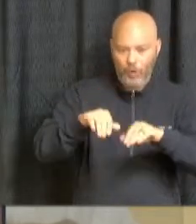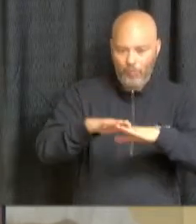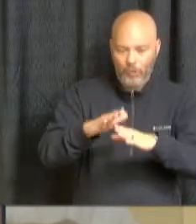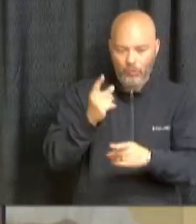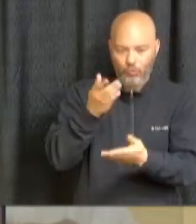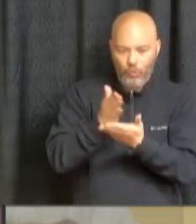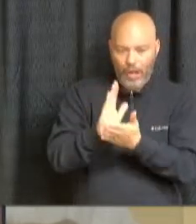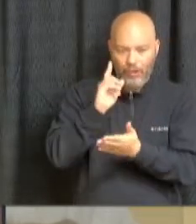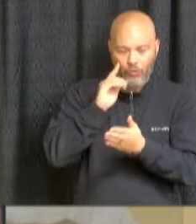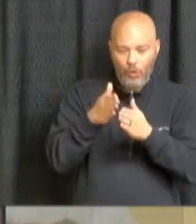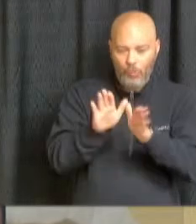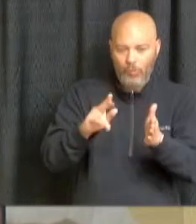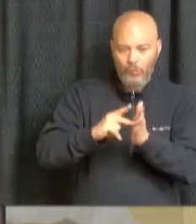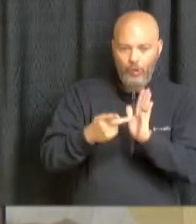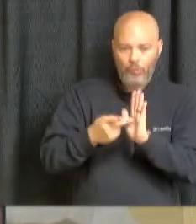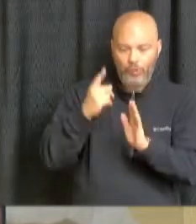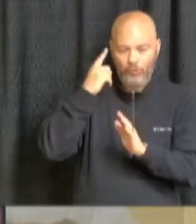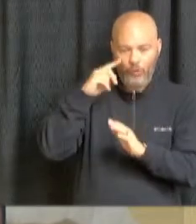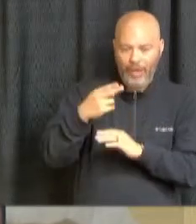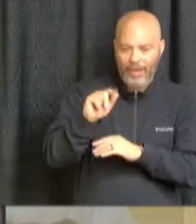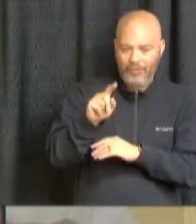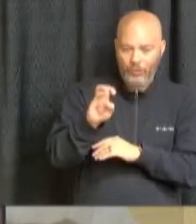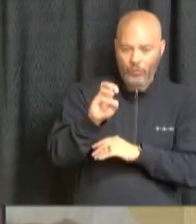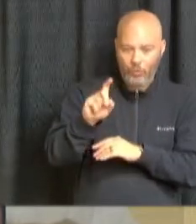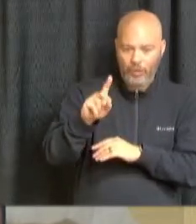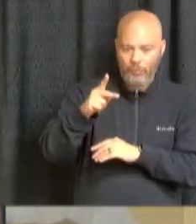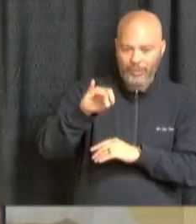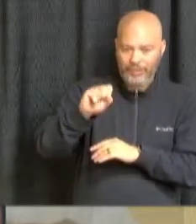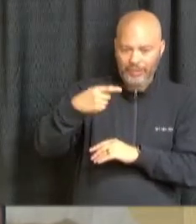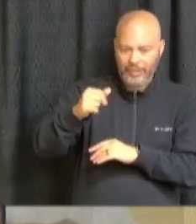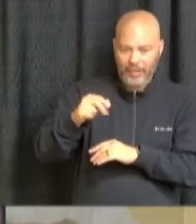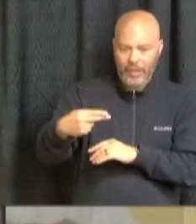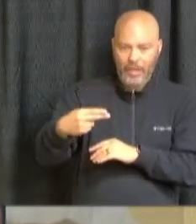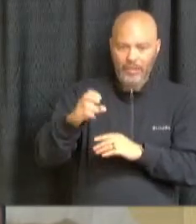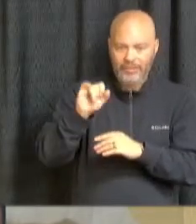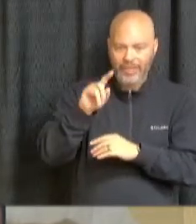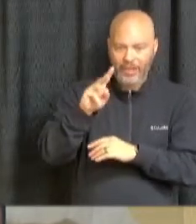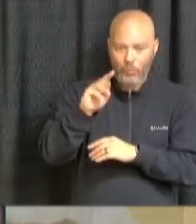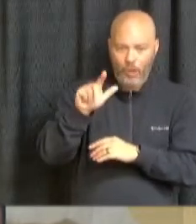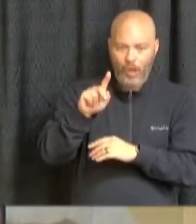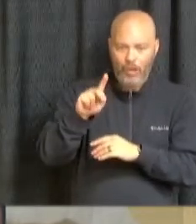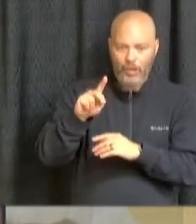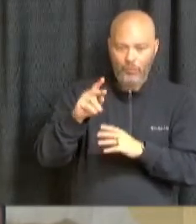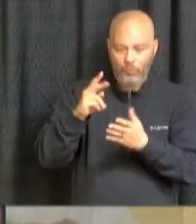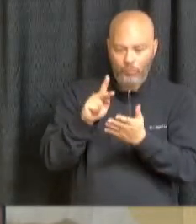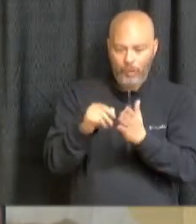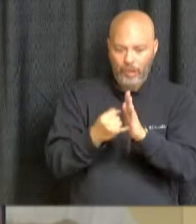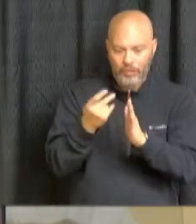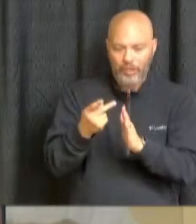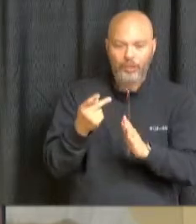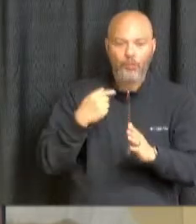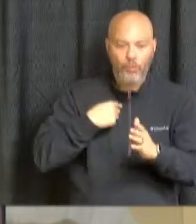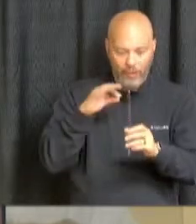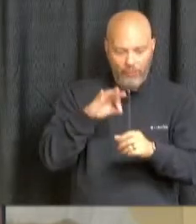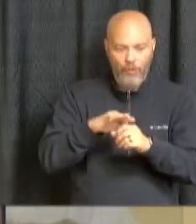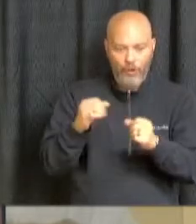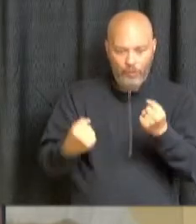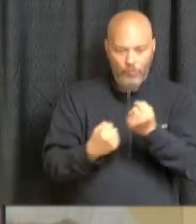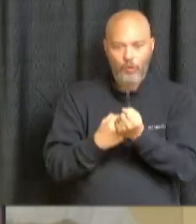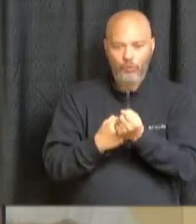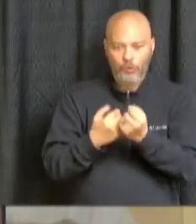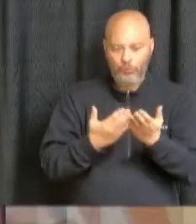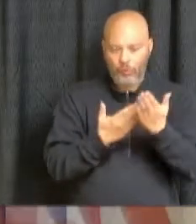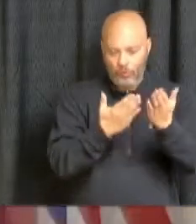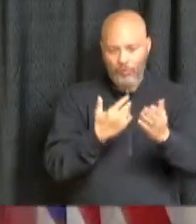rights for a public purpose for the Hazelwood-Pishka School Sidewalk Project. Finance Committee voted in favor of approval, and I